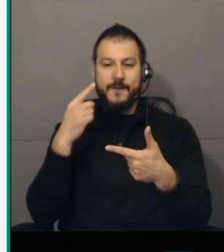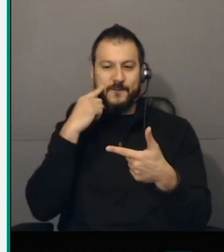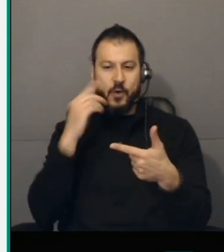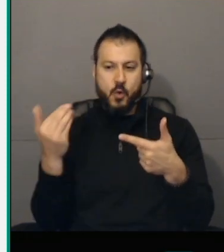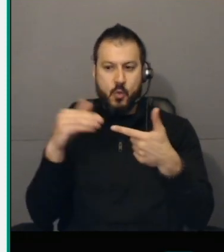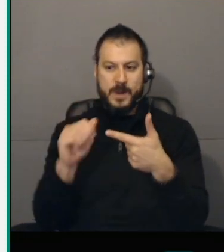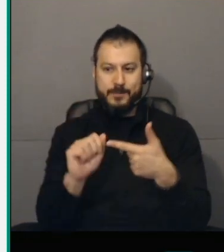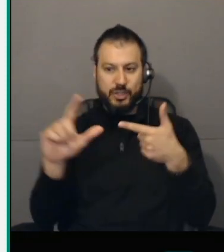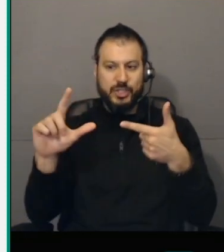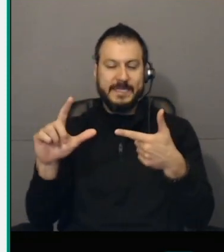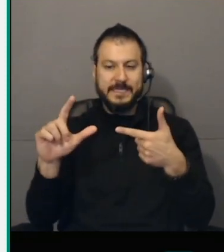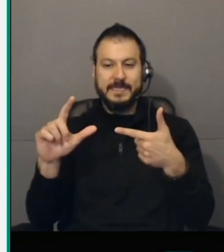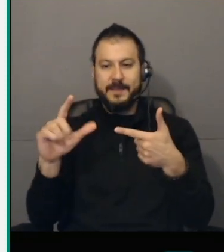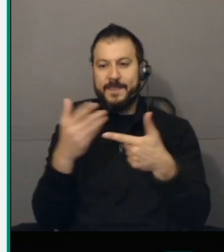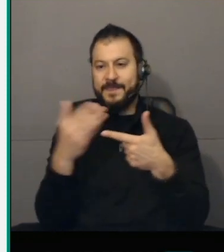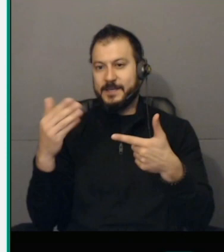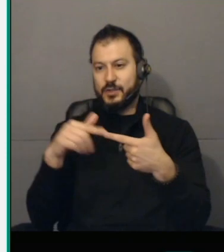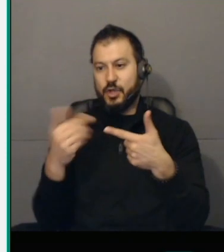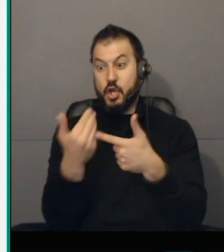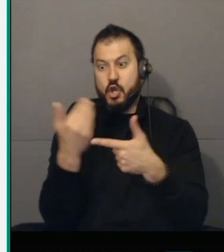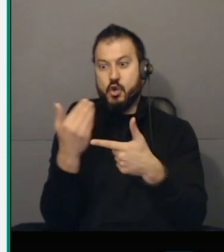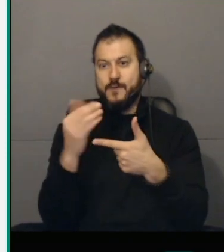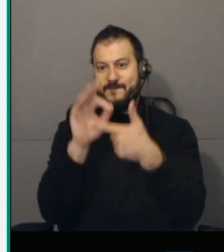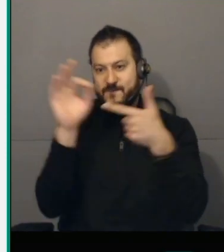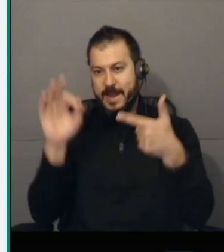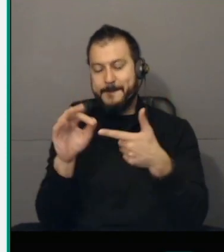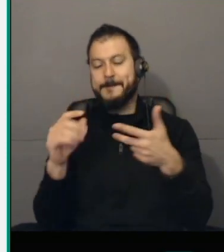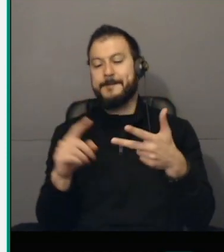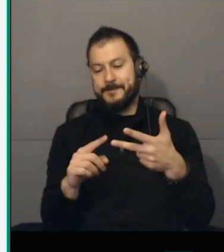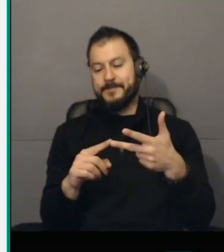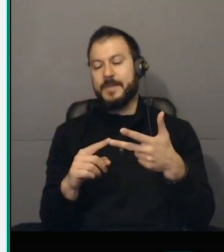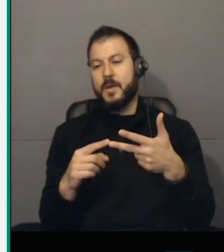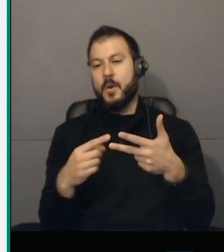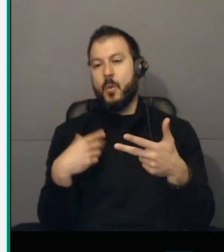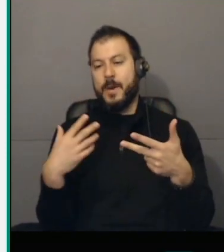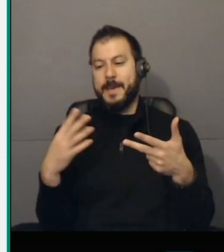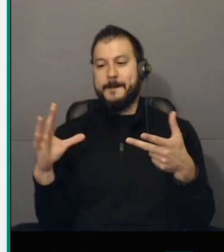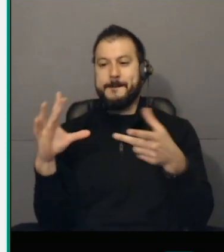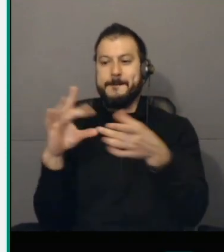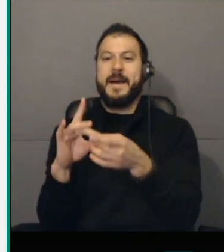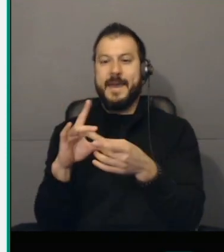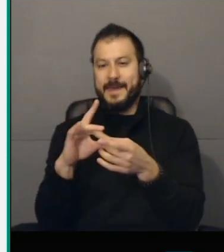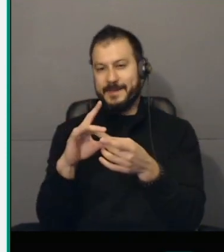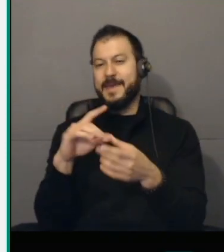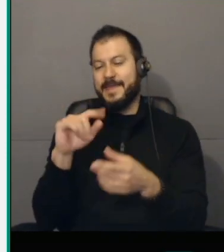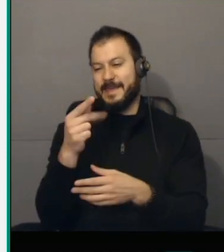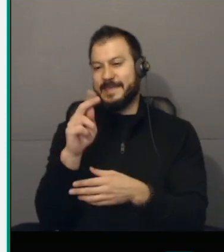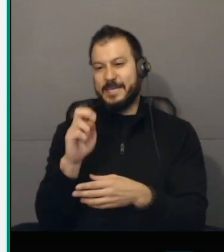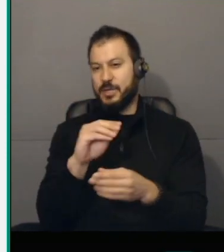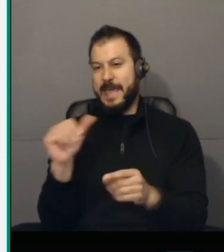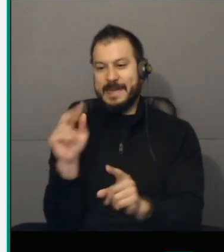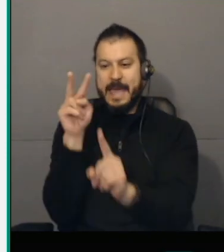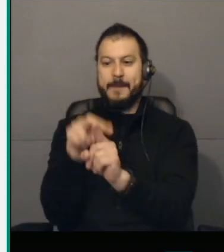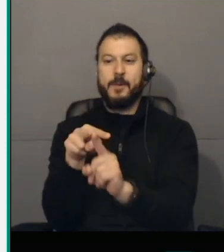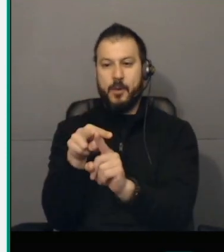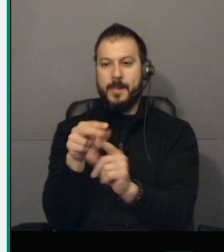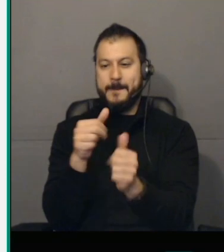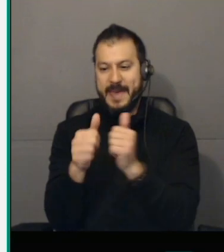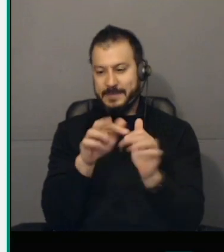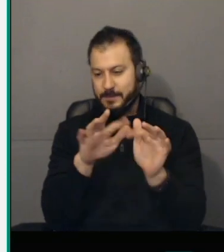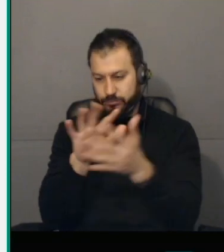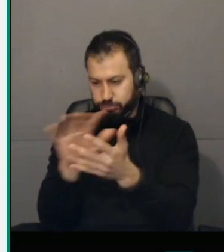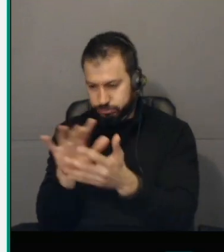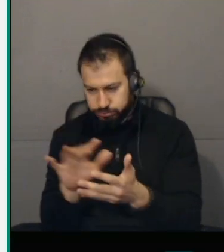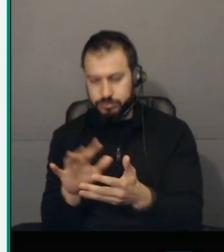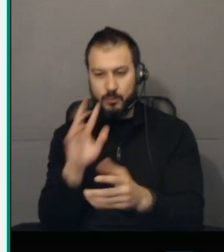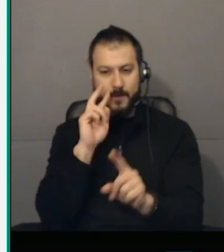as reprojecting things to the new frame. And then finally, we bind that Vrs texture to any applicable passes. So let's